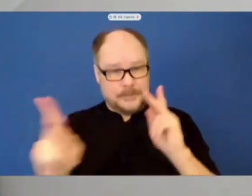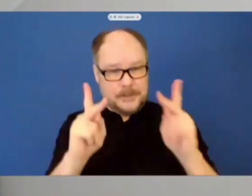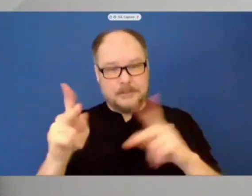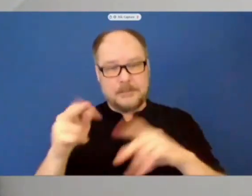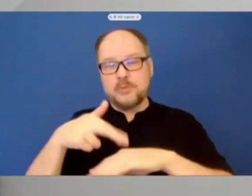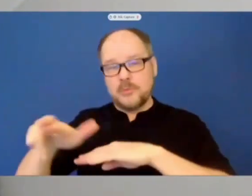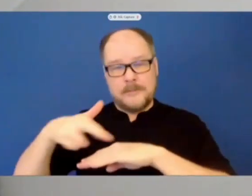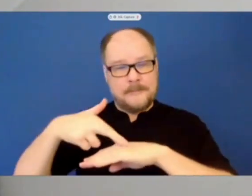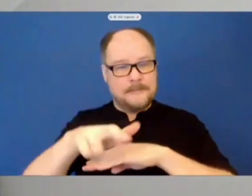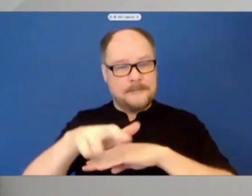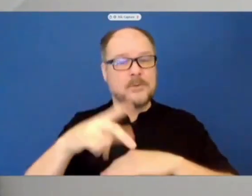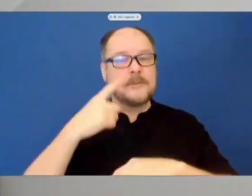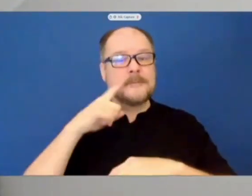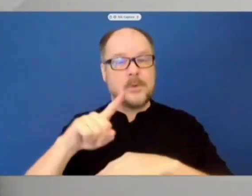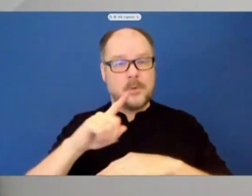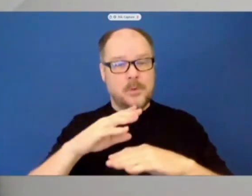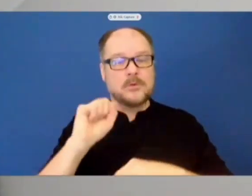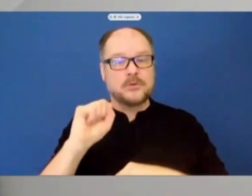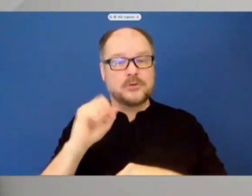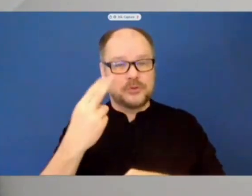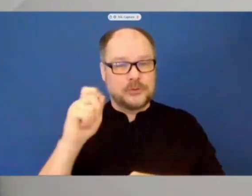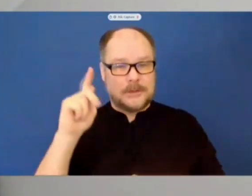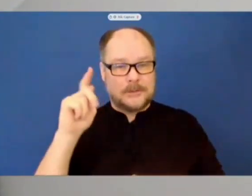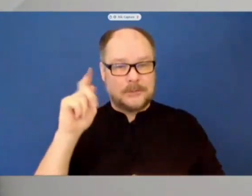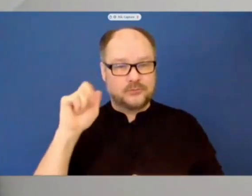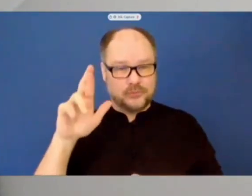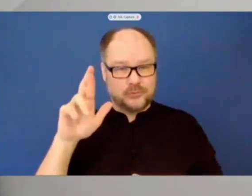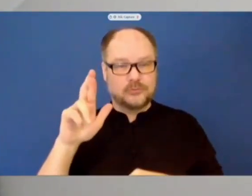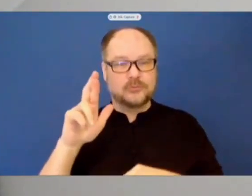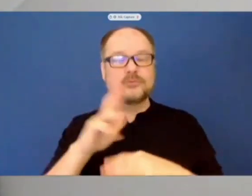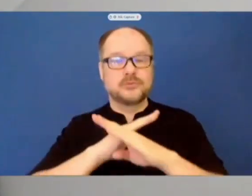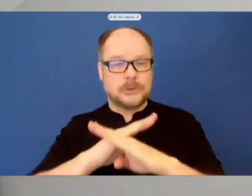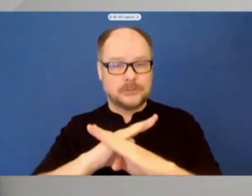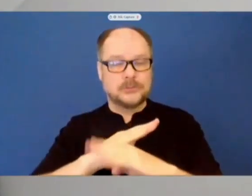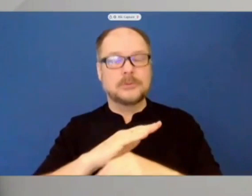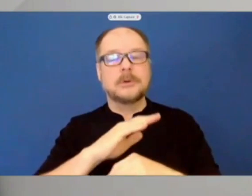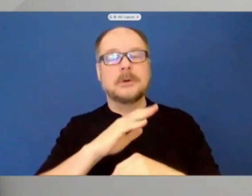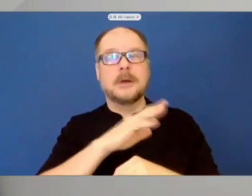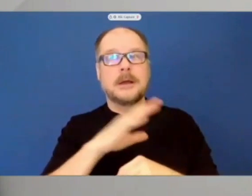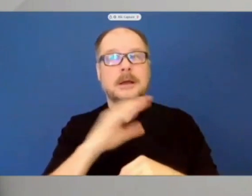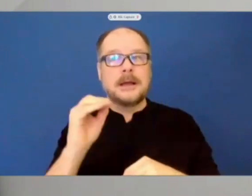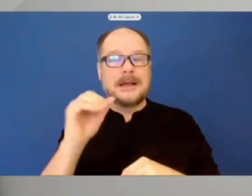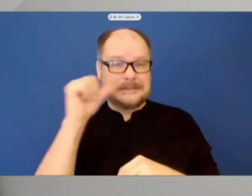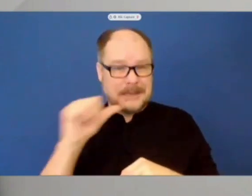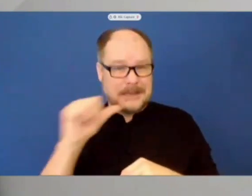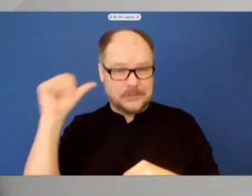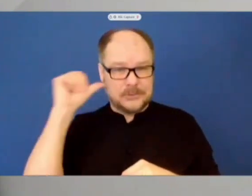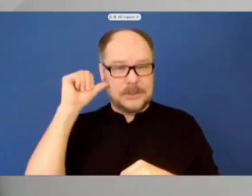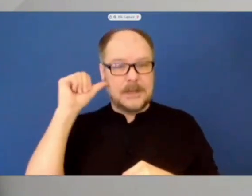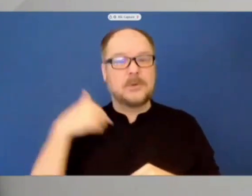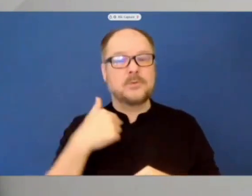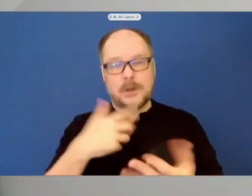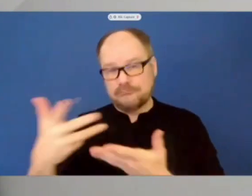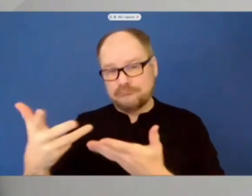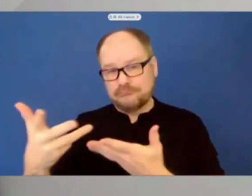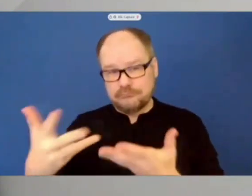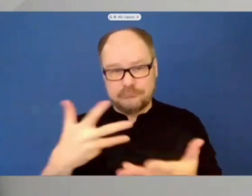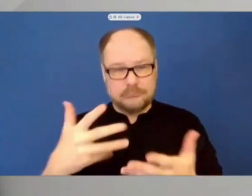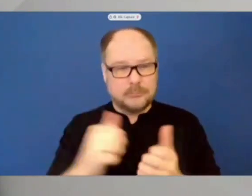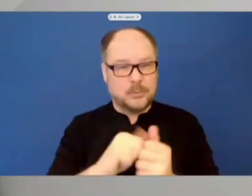in capacity there yesterday. But we did spend yesterday really just engaging people, trying to